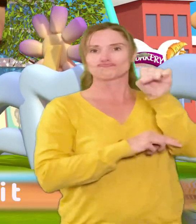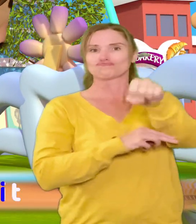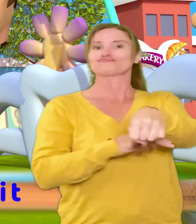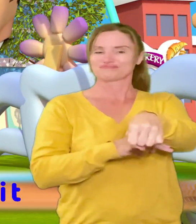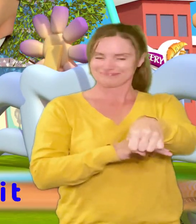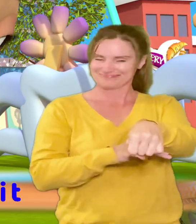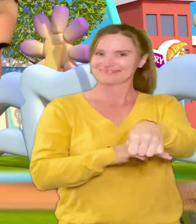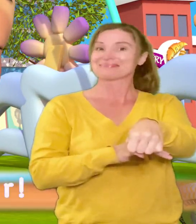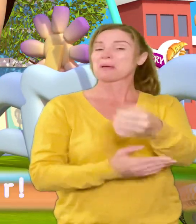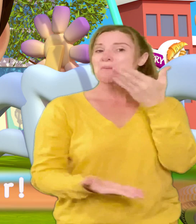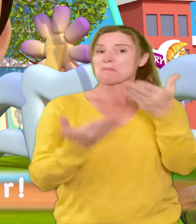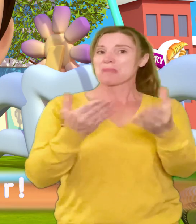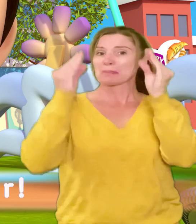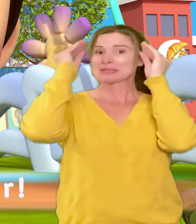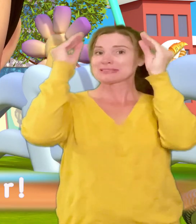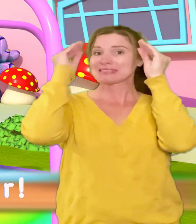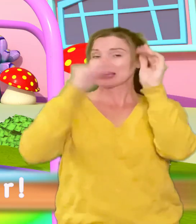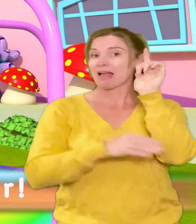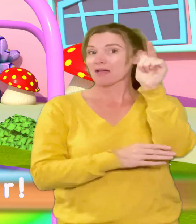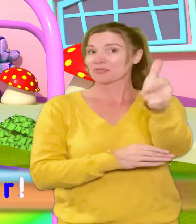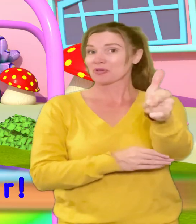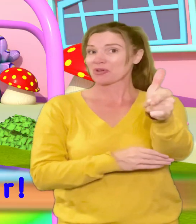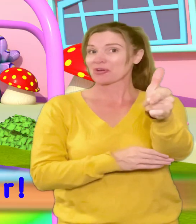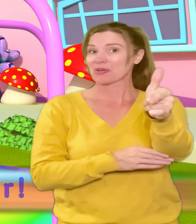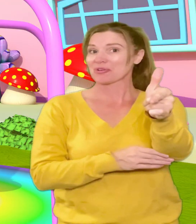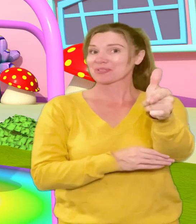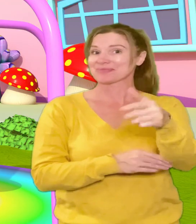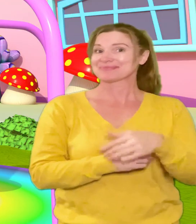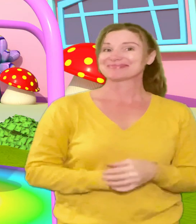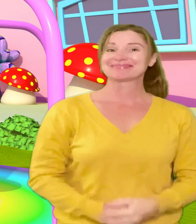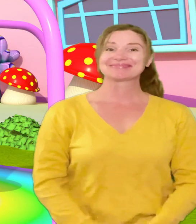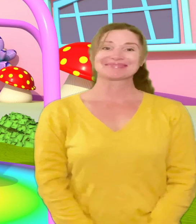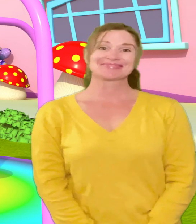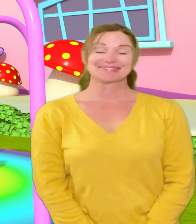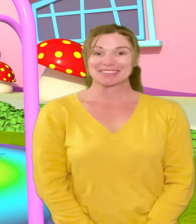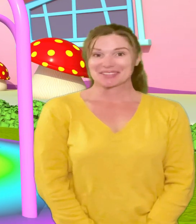and conquer it And maybe we'll teach it after